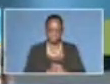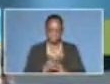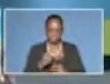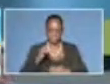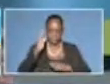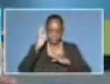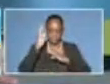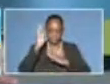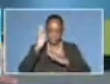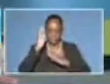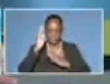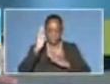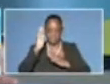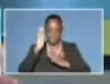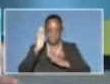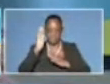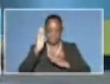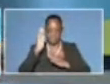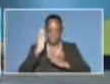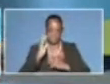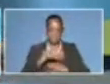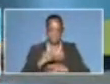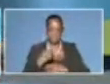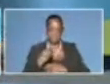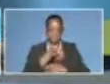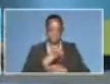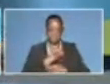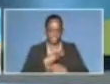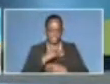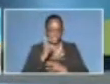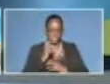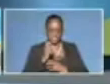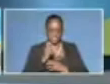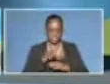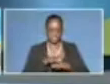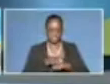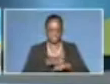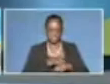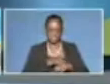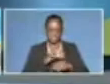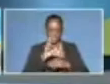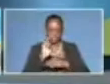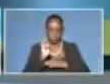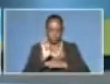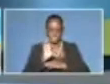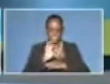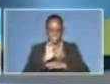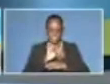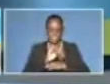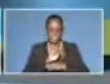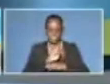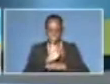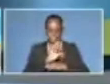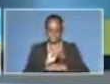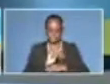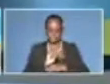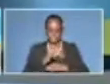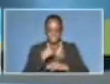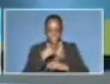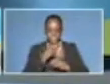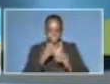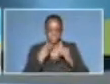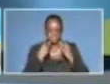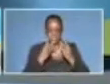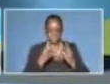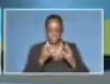The Bahamas just may be able to avoid a recession as fares begin to subside in the U.S., and some officials say they see